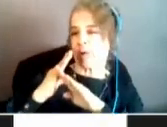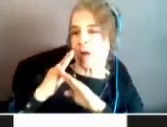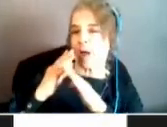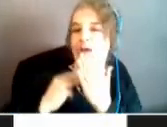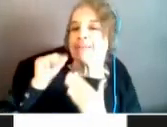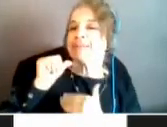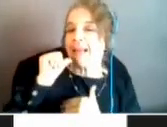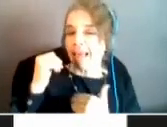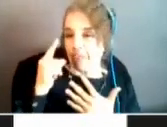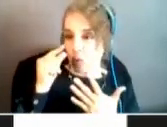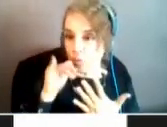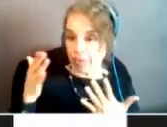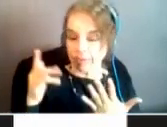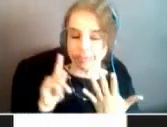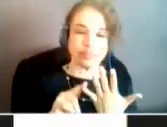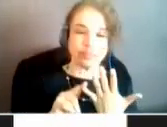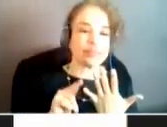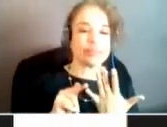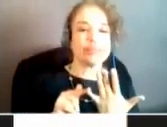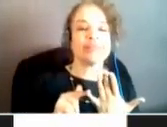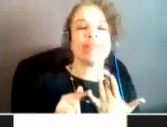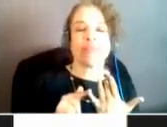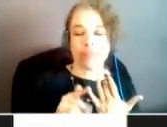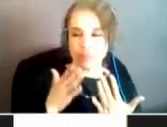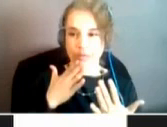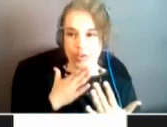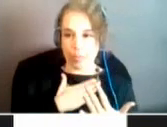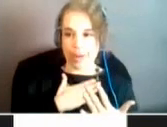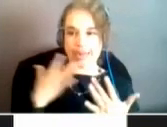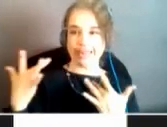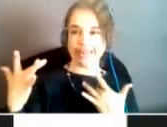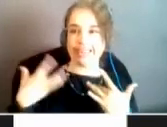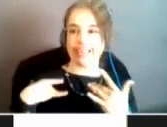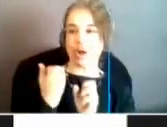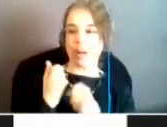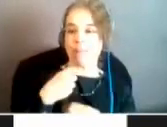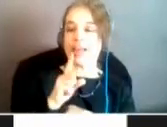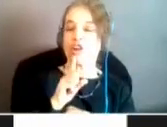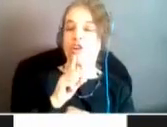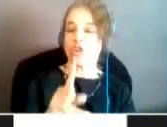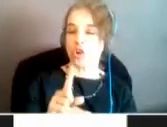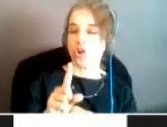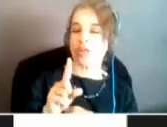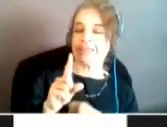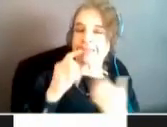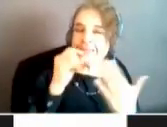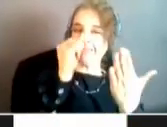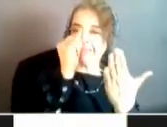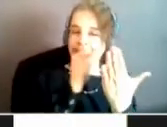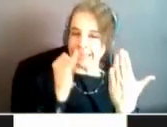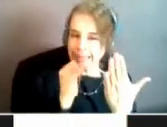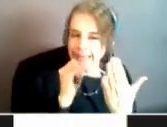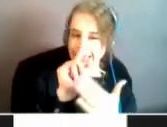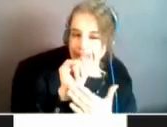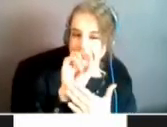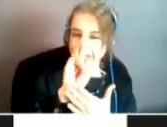probably does things like this. And then my concern is making sure that the design is targeted